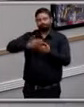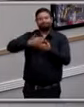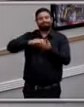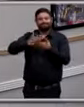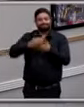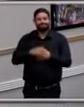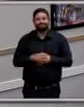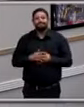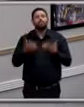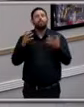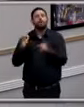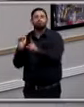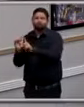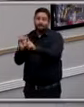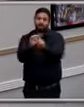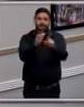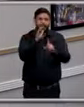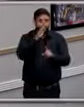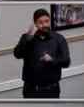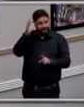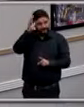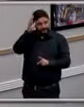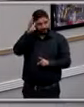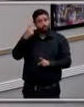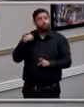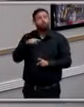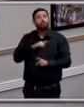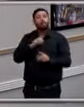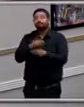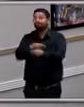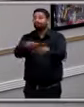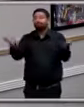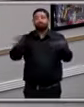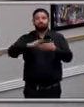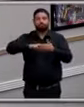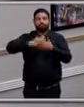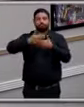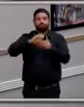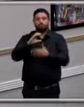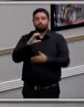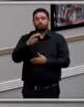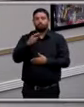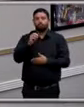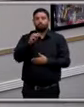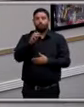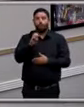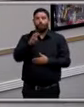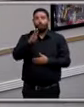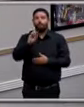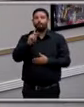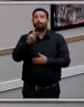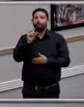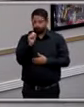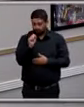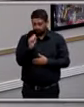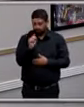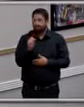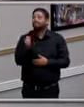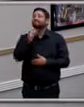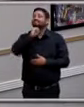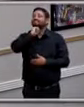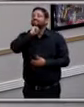like to remind the parents that what we are issuing is Chromebooks and not laptops. So if you are